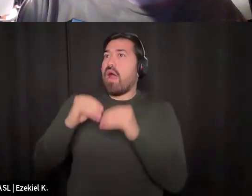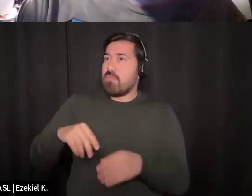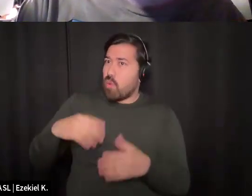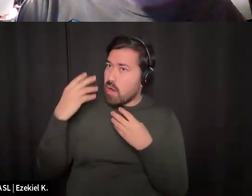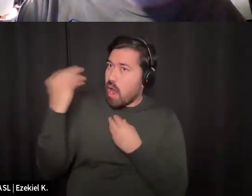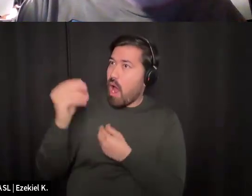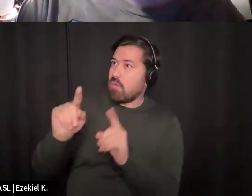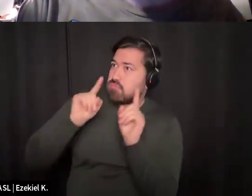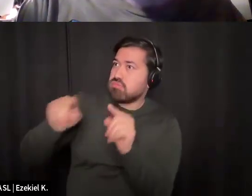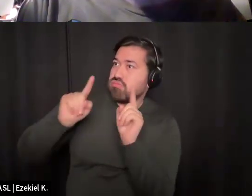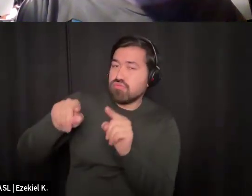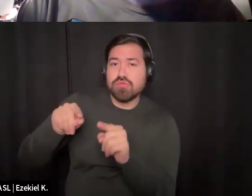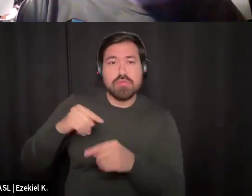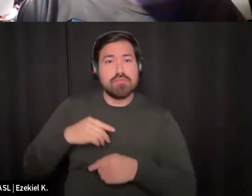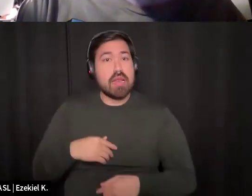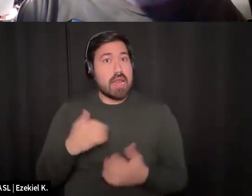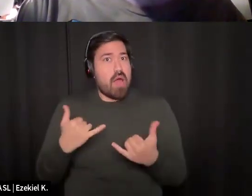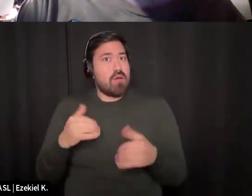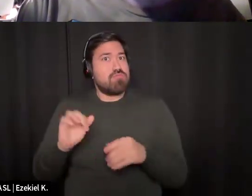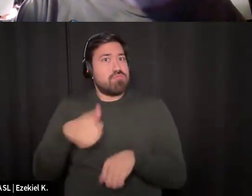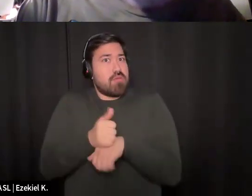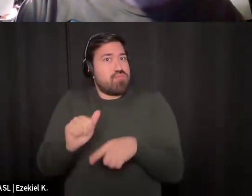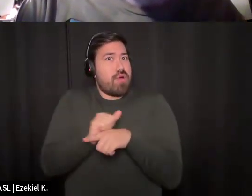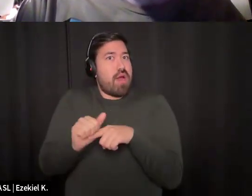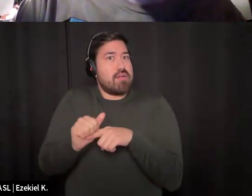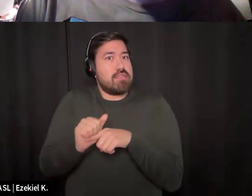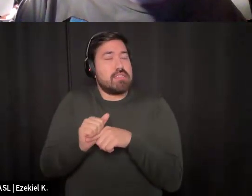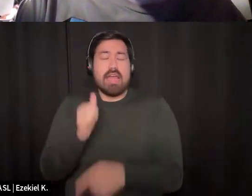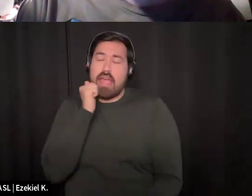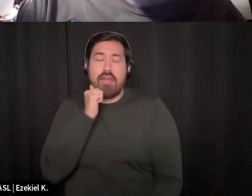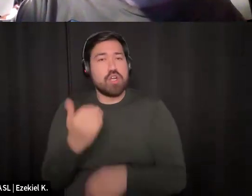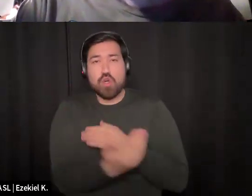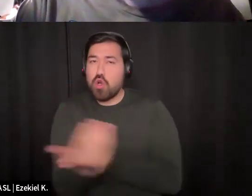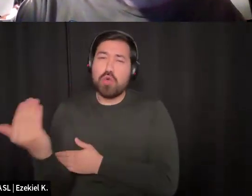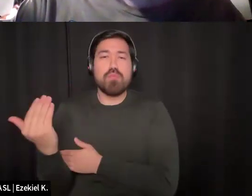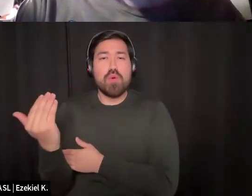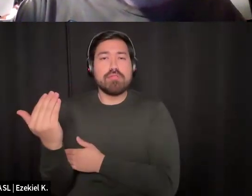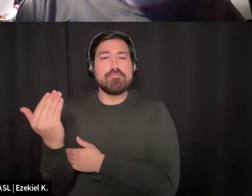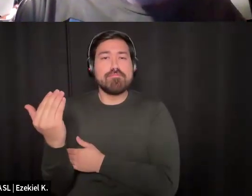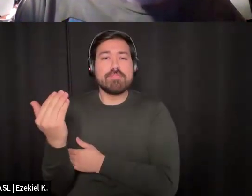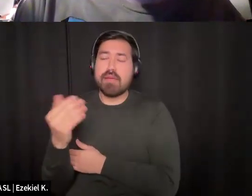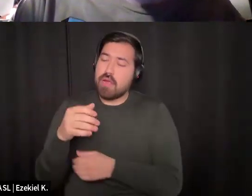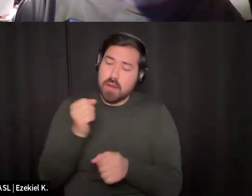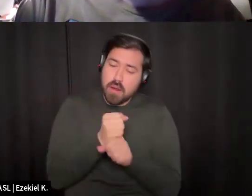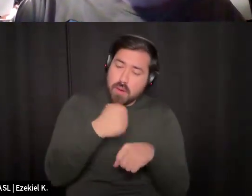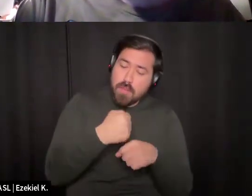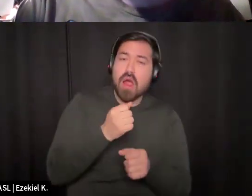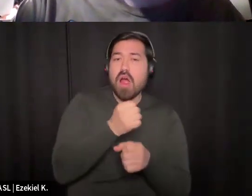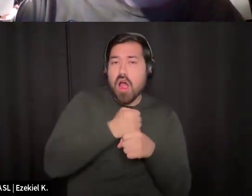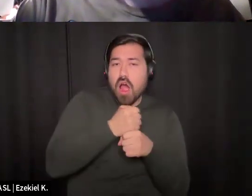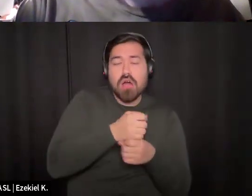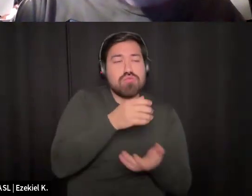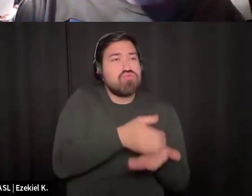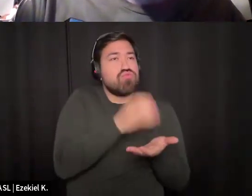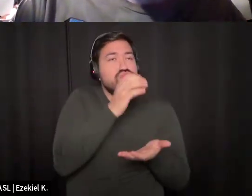will actually, I've created a practice for myself of every single morning I get up, I make my cup of coffee, and I sit at